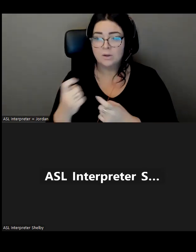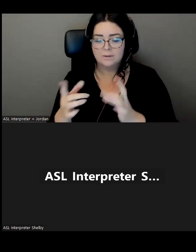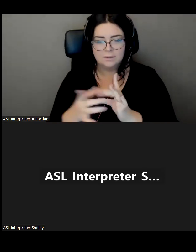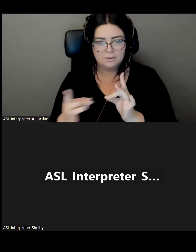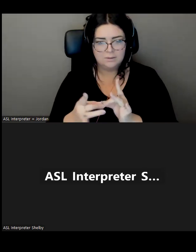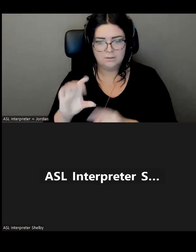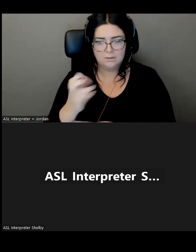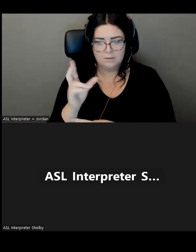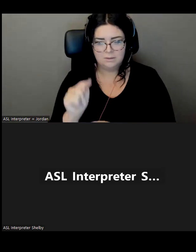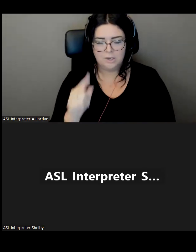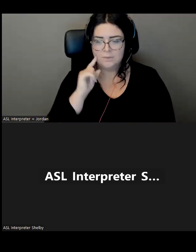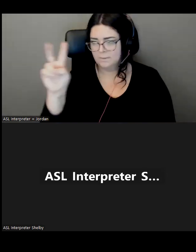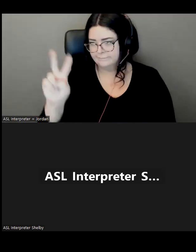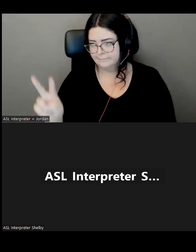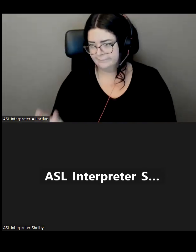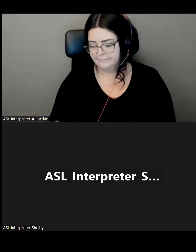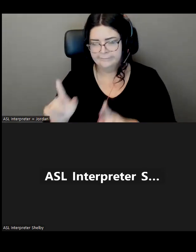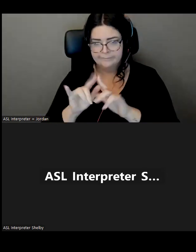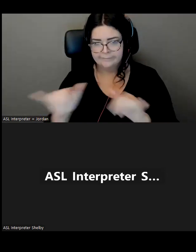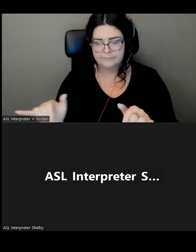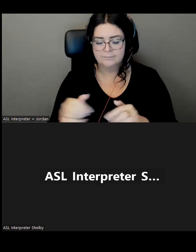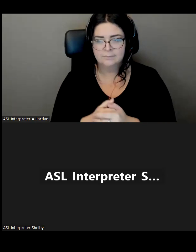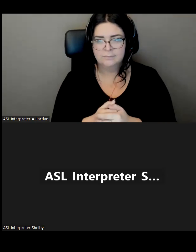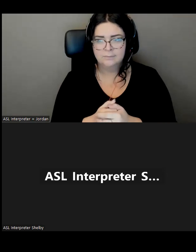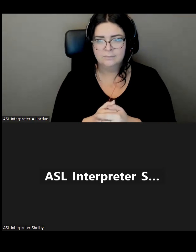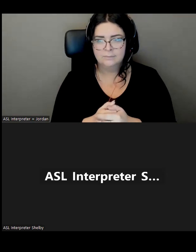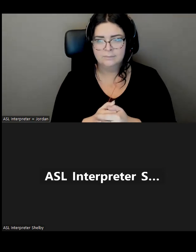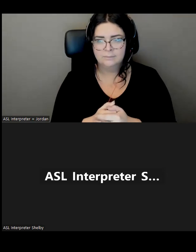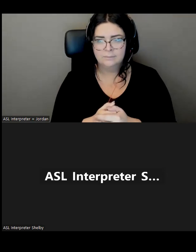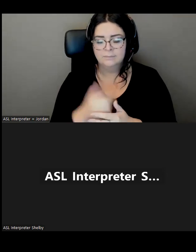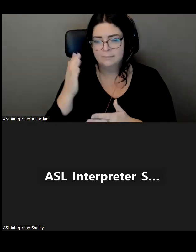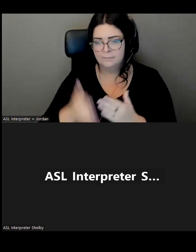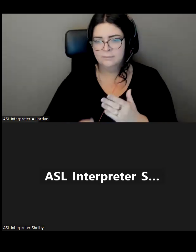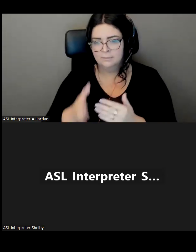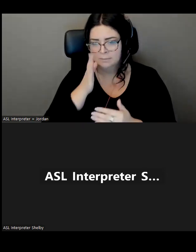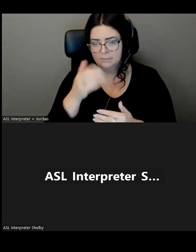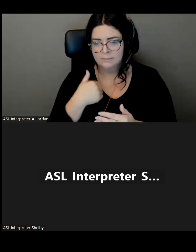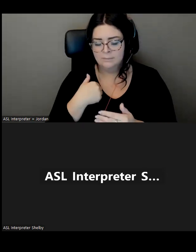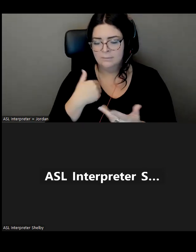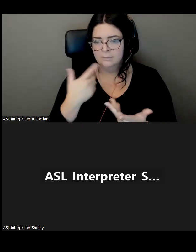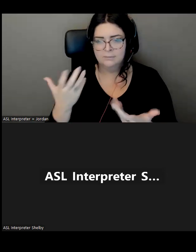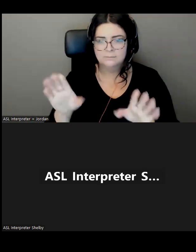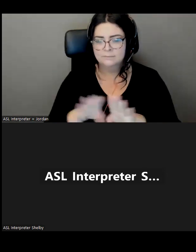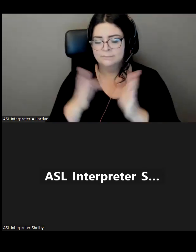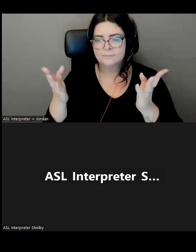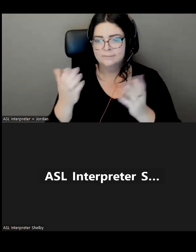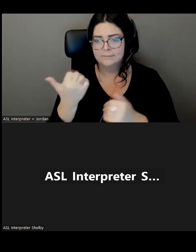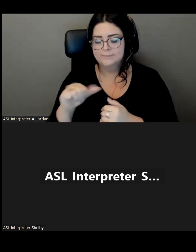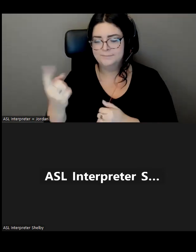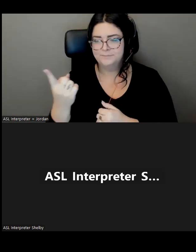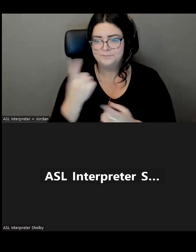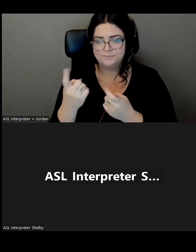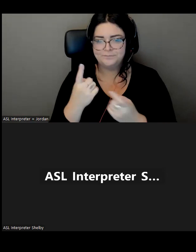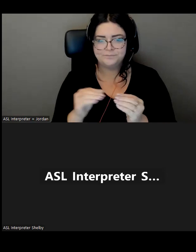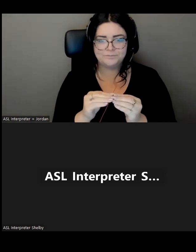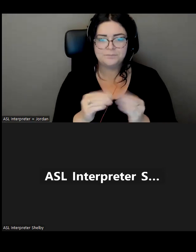be monitoring this throughout the call, and we will have an open mic session at the end for any type of questions that you have for our panel.